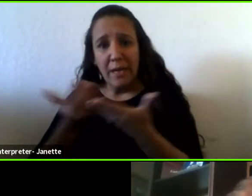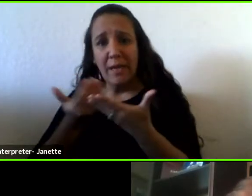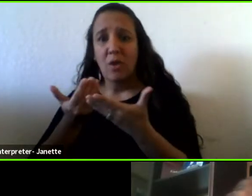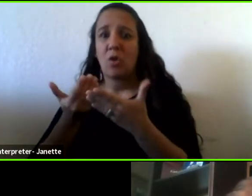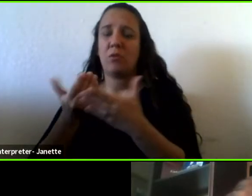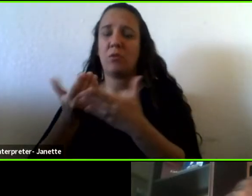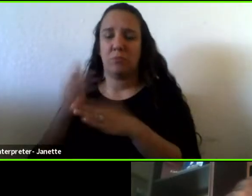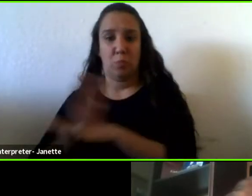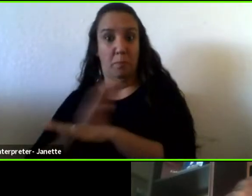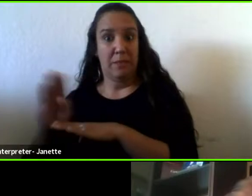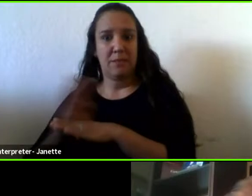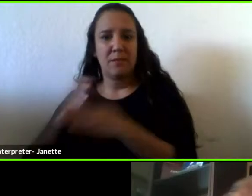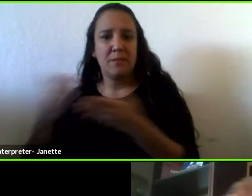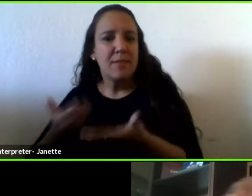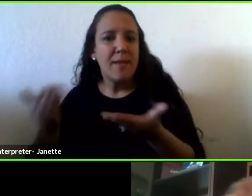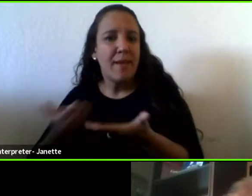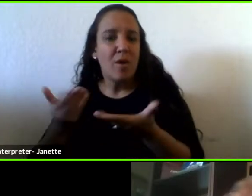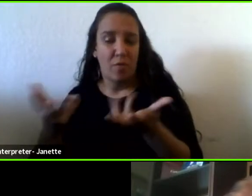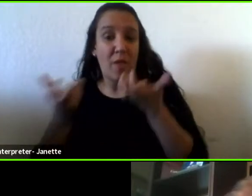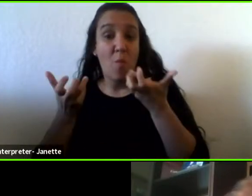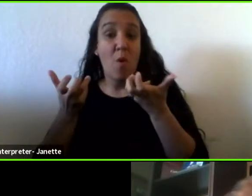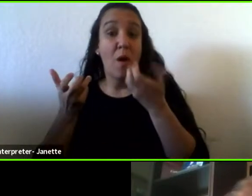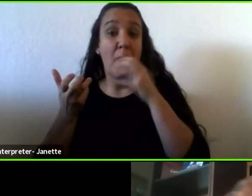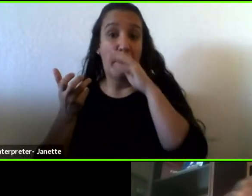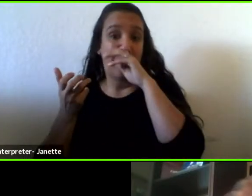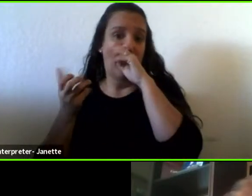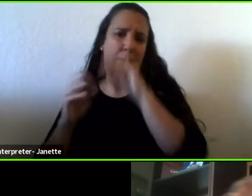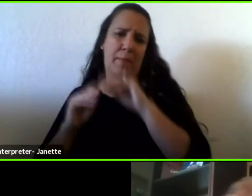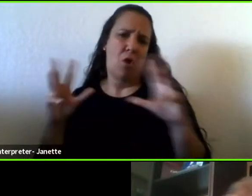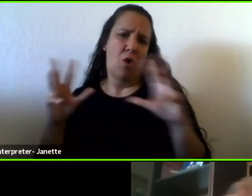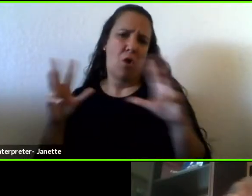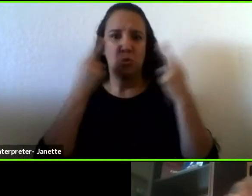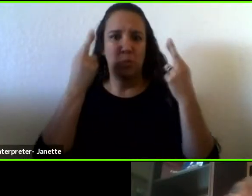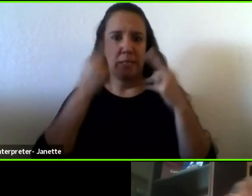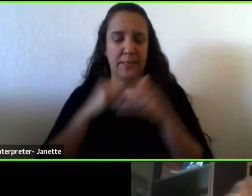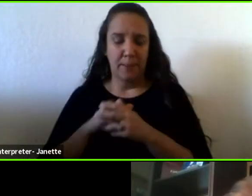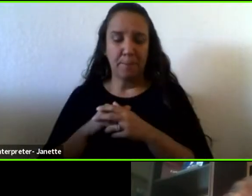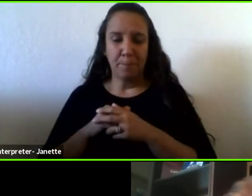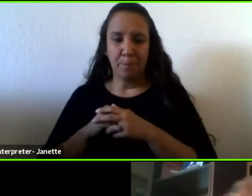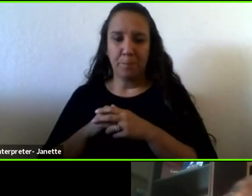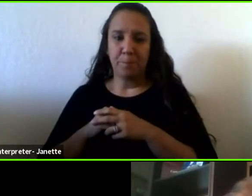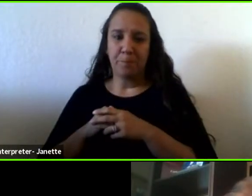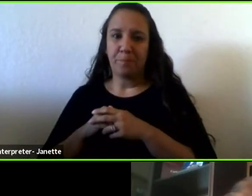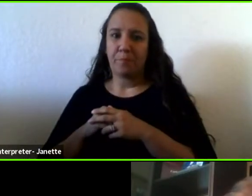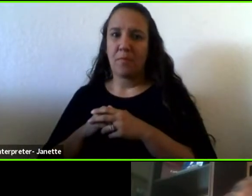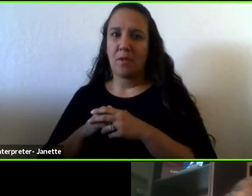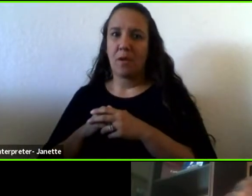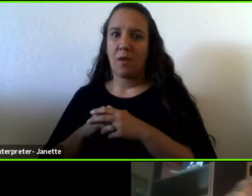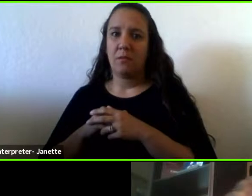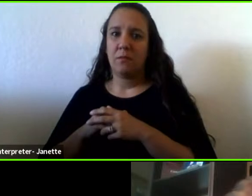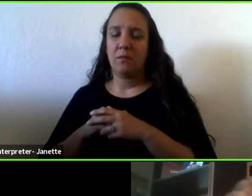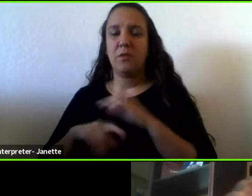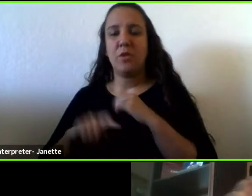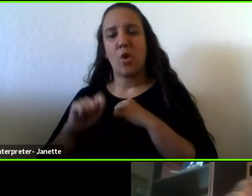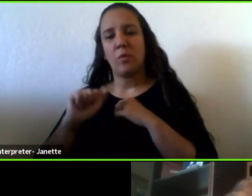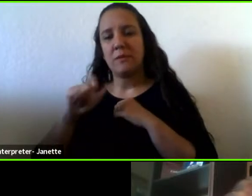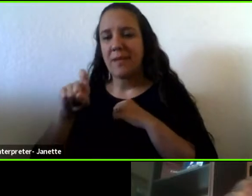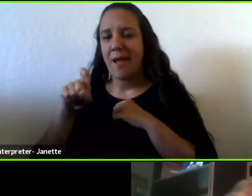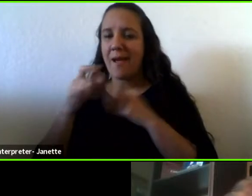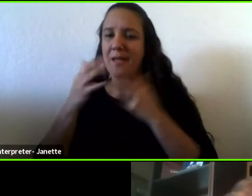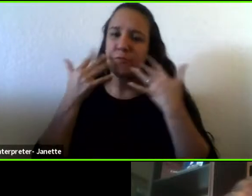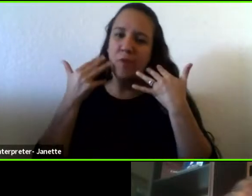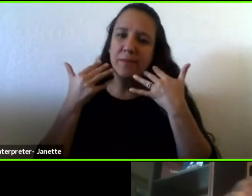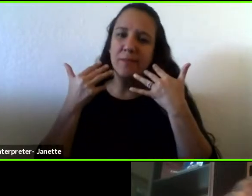here, for all the obvious reasons, tax friendly and so on and so forth.